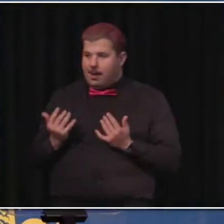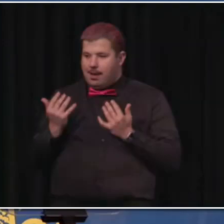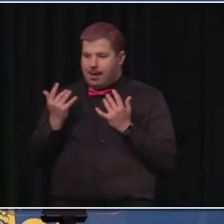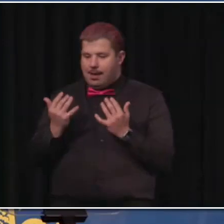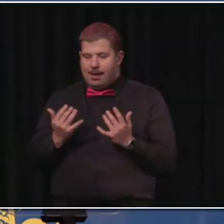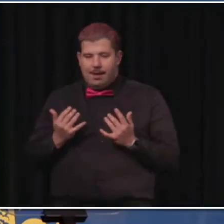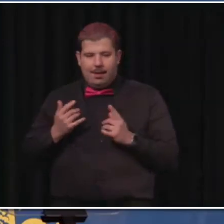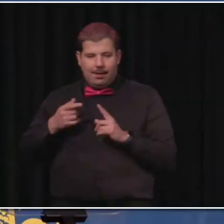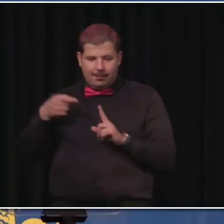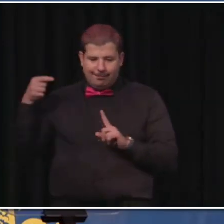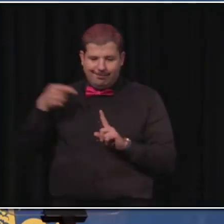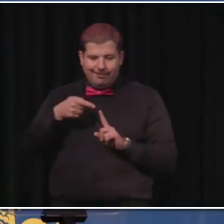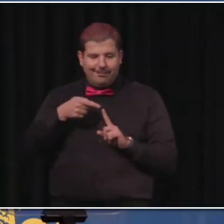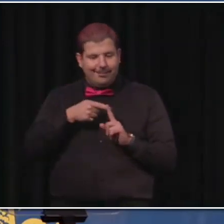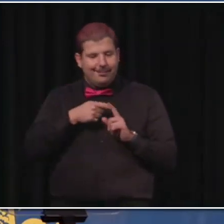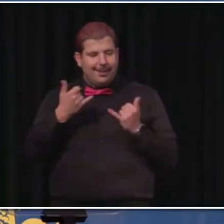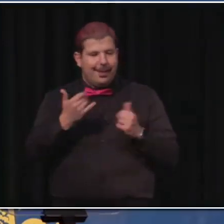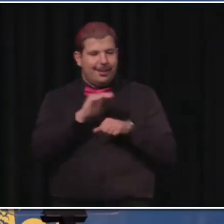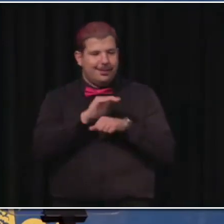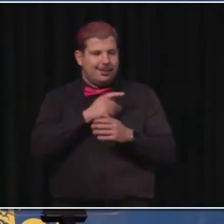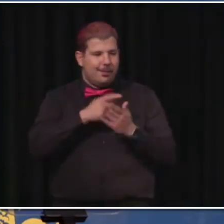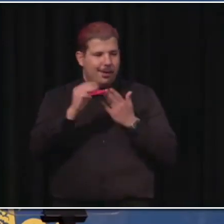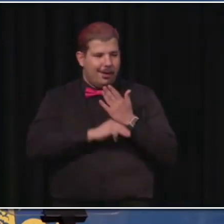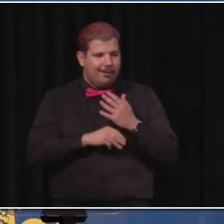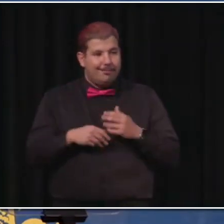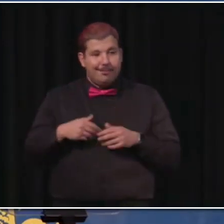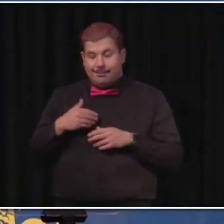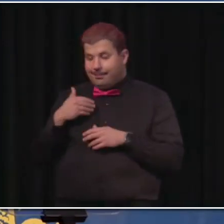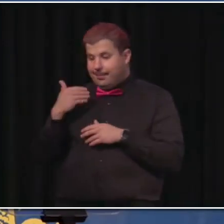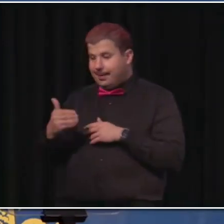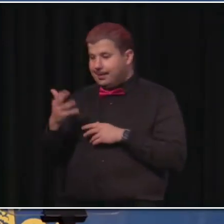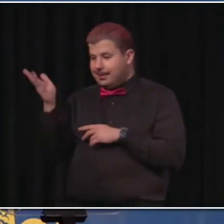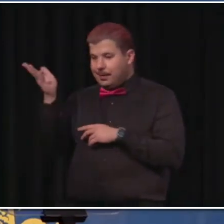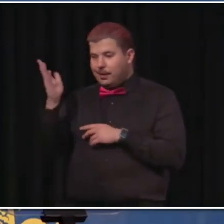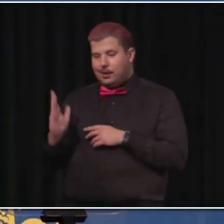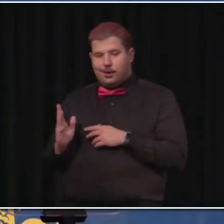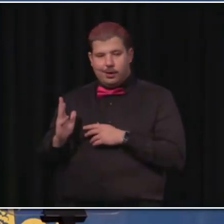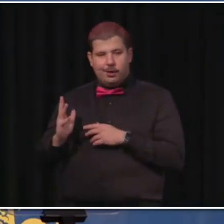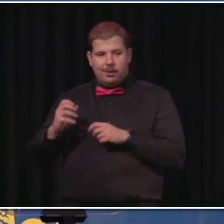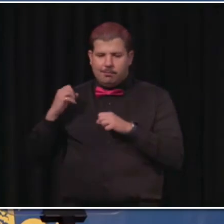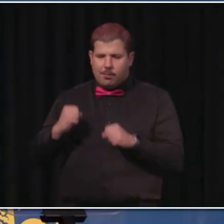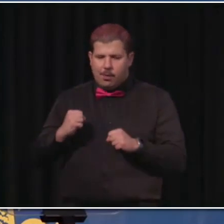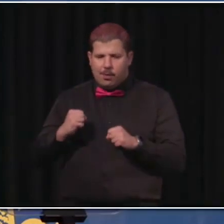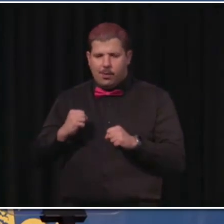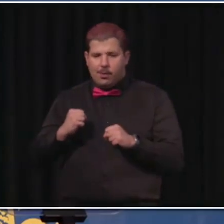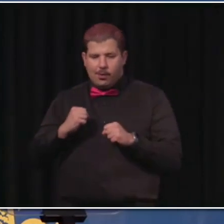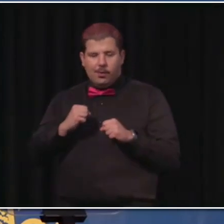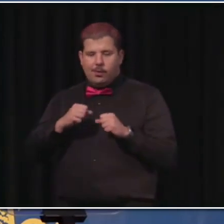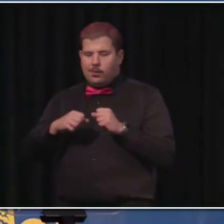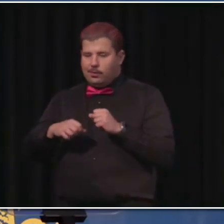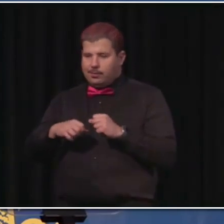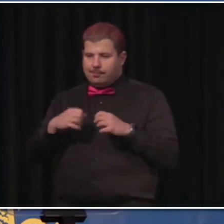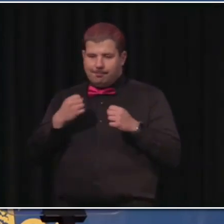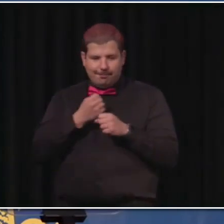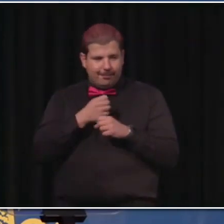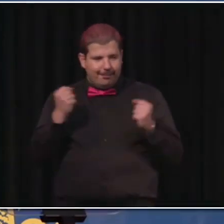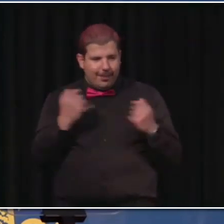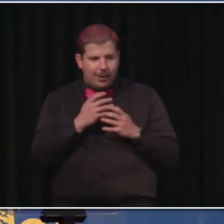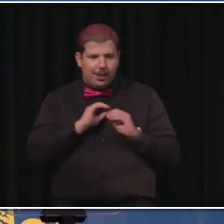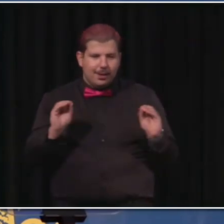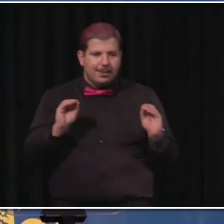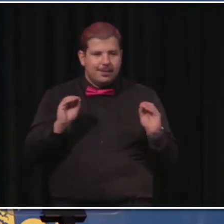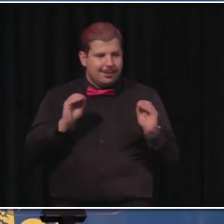the heart of tonight's program. Our next speaker is a bold, pragmatic, and fearless leader,